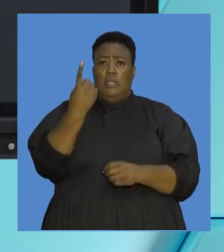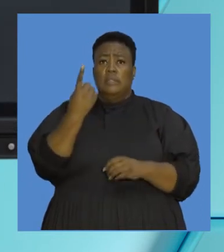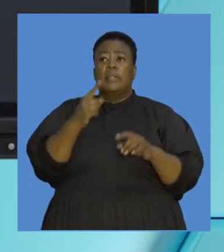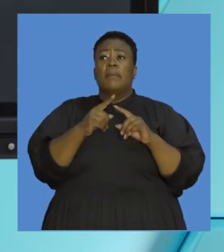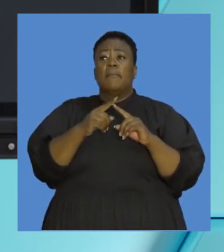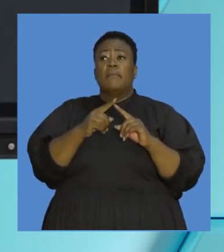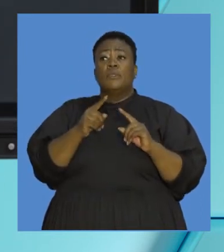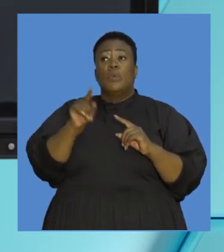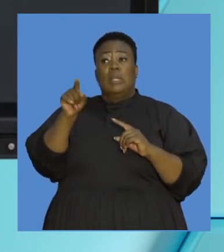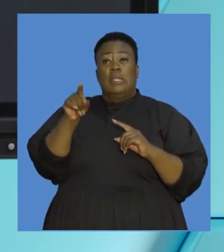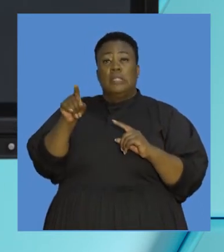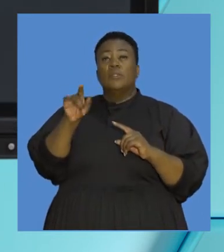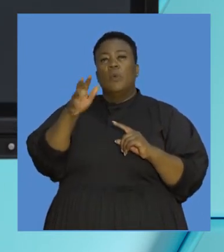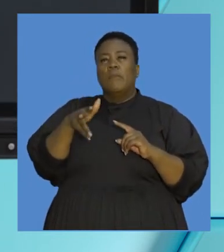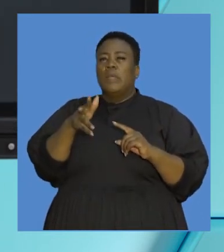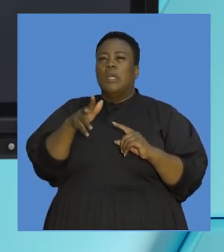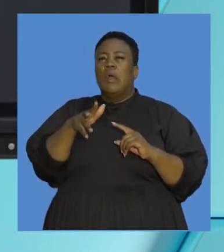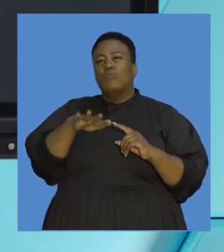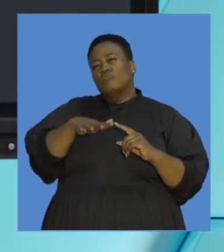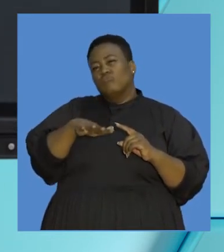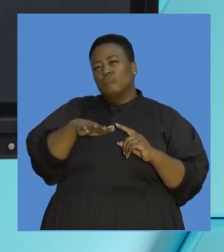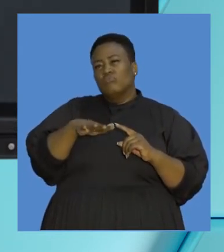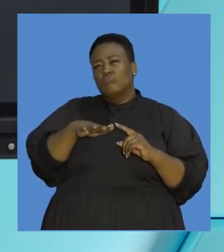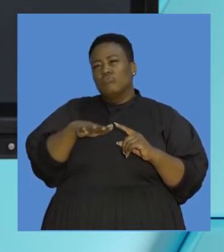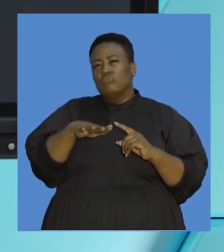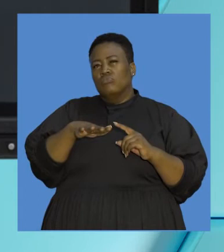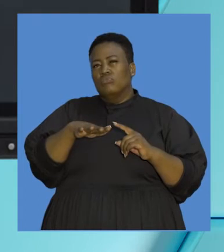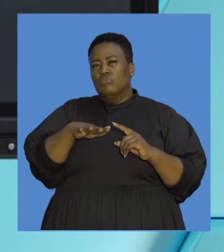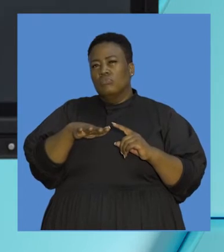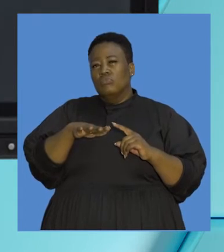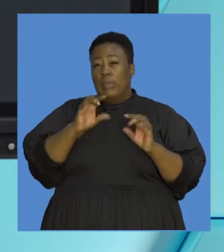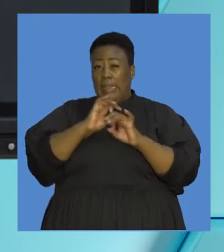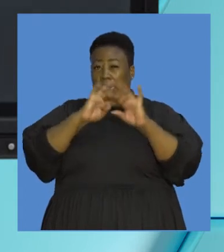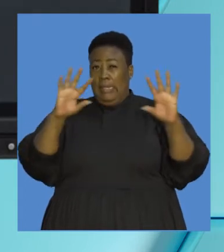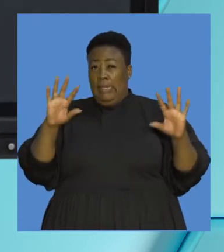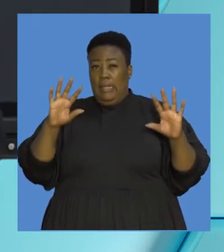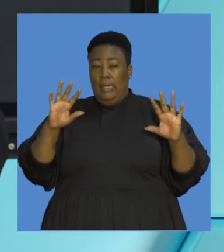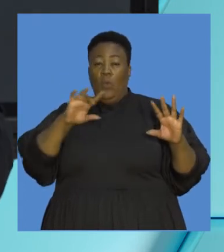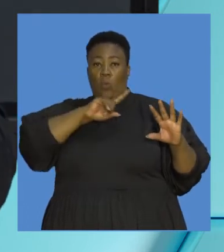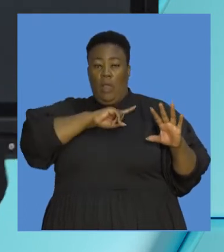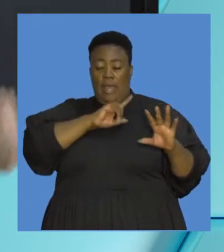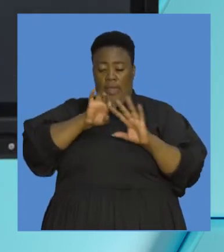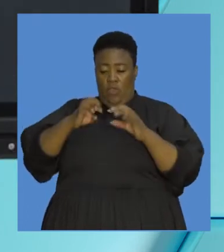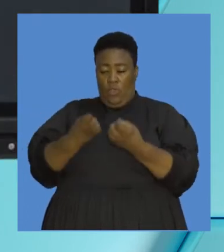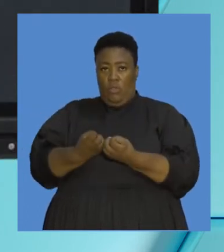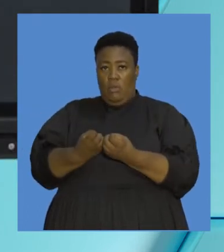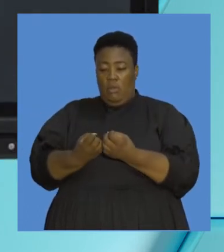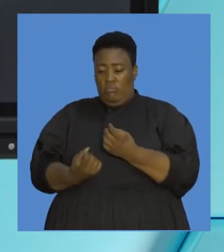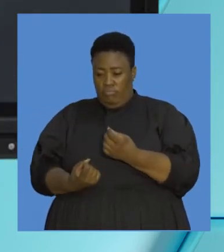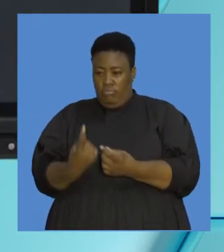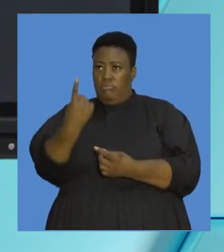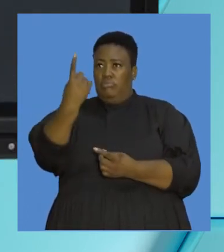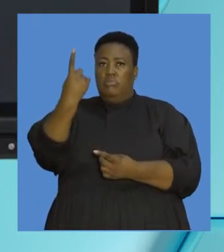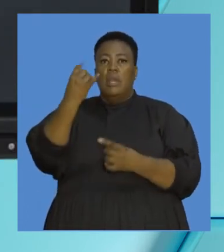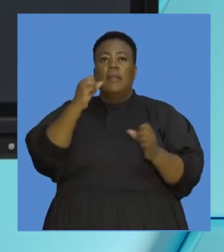This becomes a little bit of a gray area, because we could leave the Earth's surface at constant